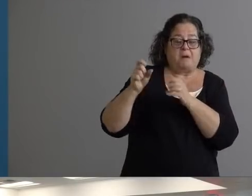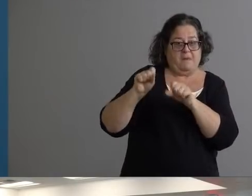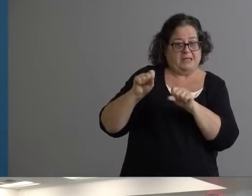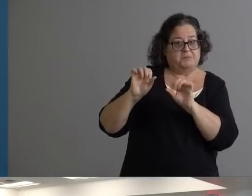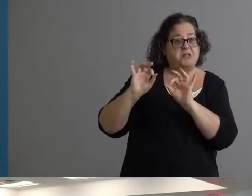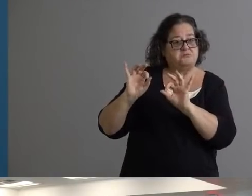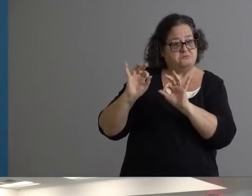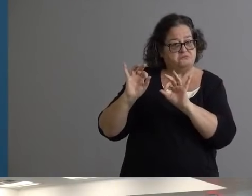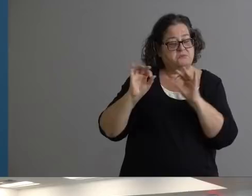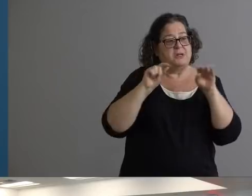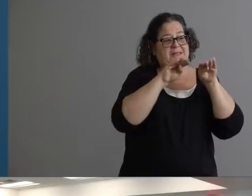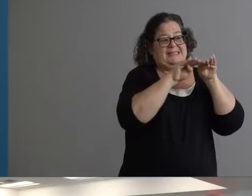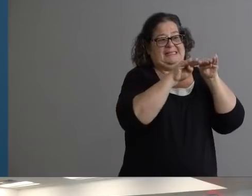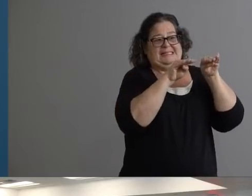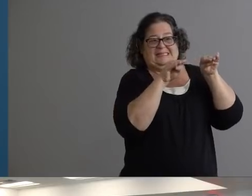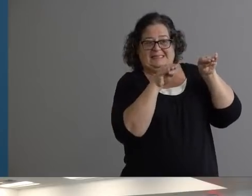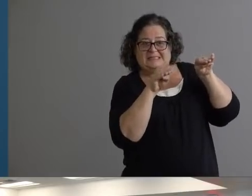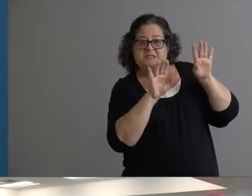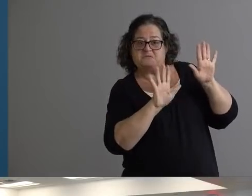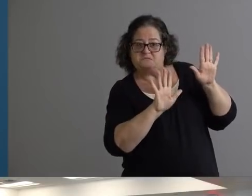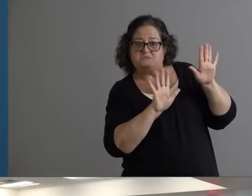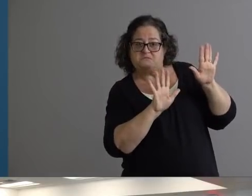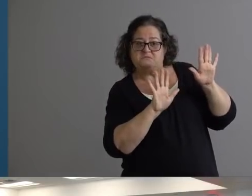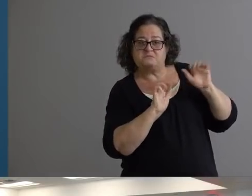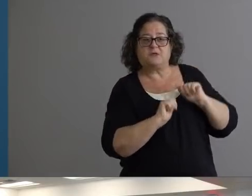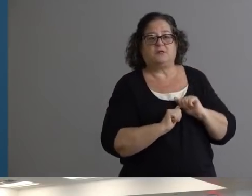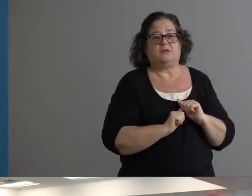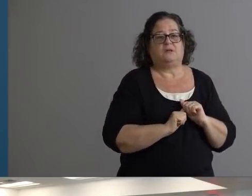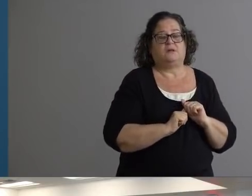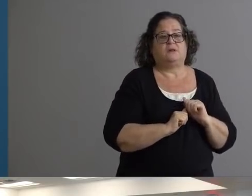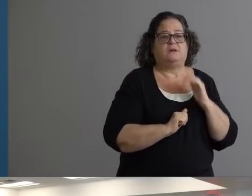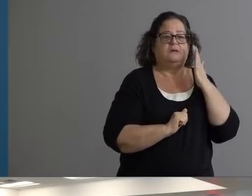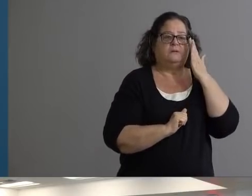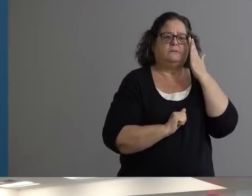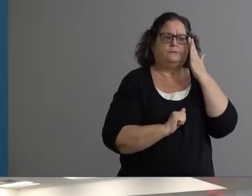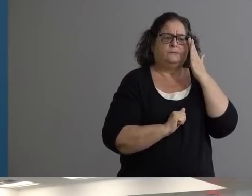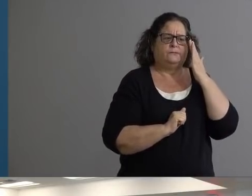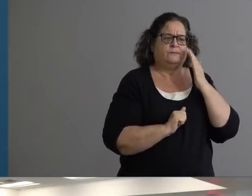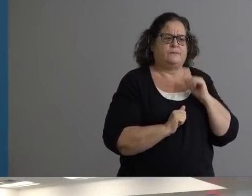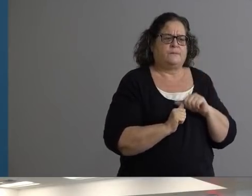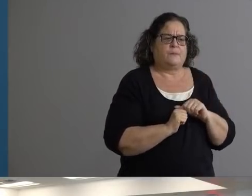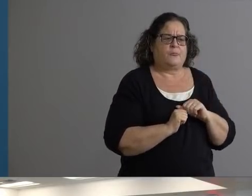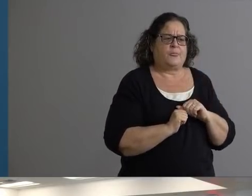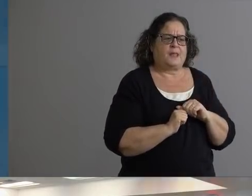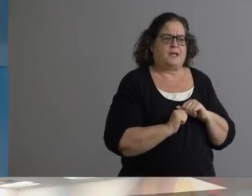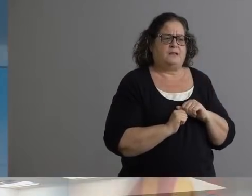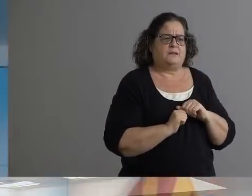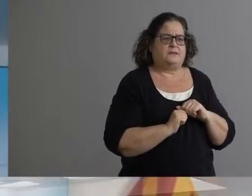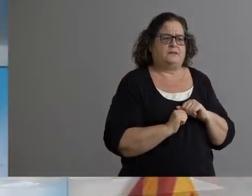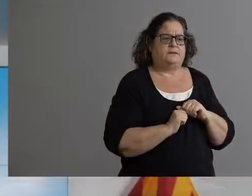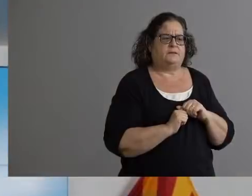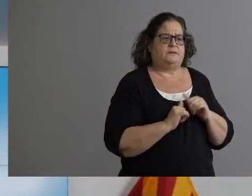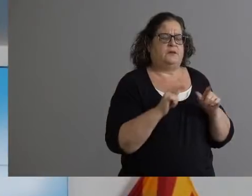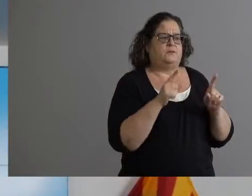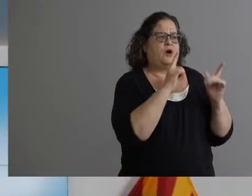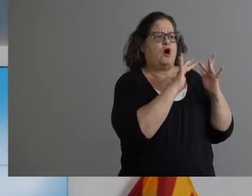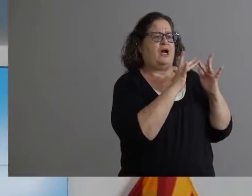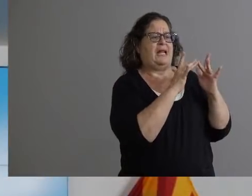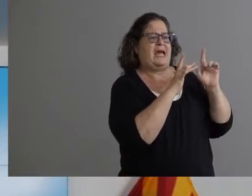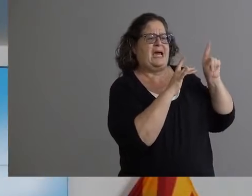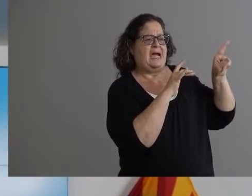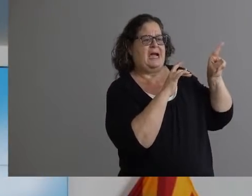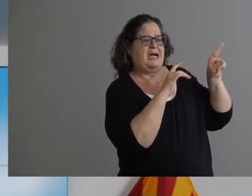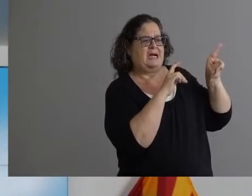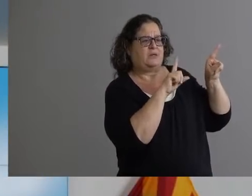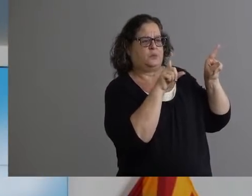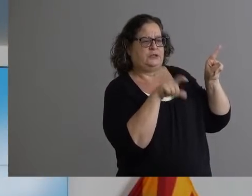course of several days. We're going to go to Zoom next. We're going to take a question from Dylan Rosenblatt from the Capital Times.